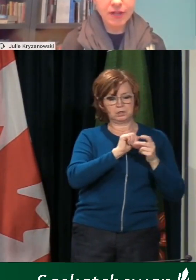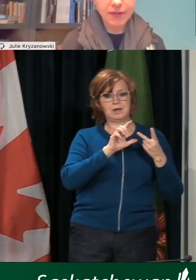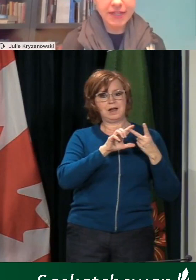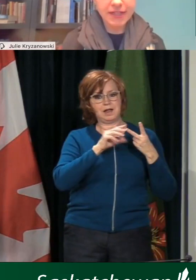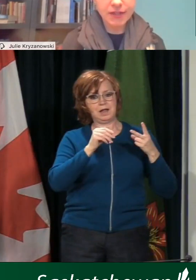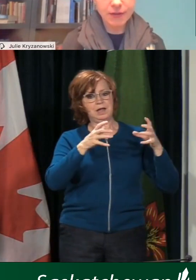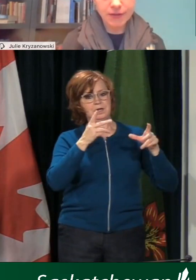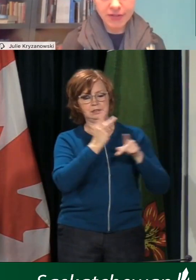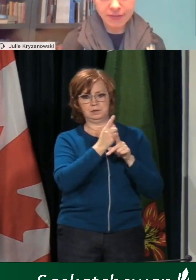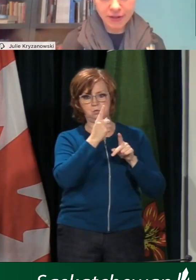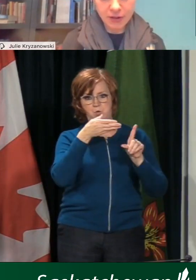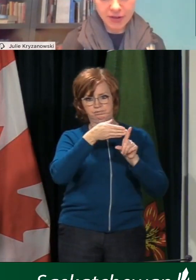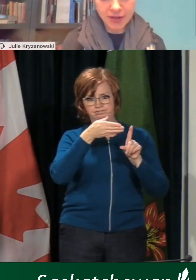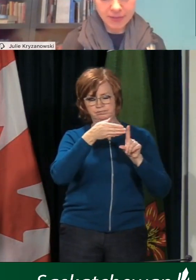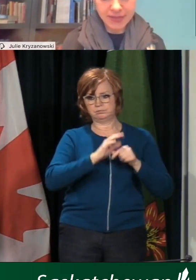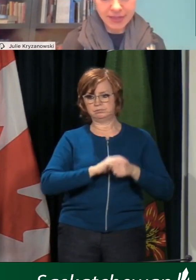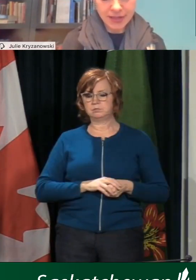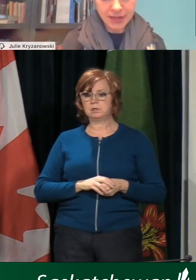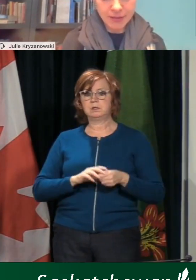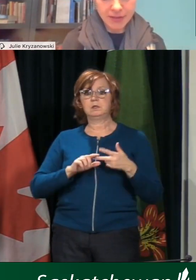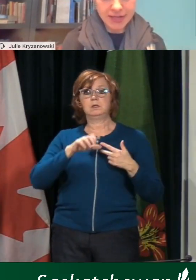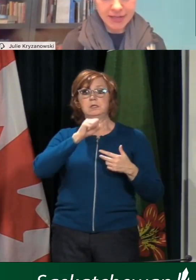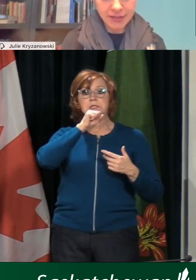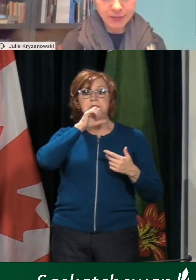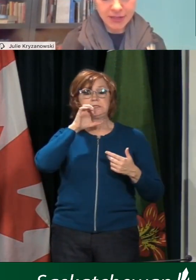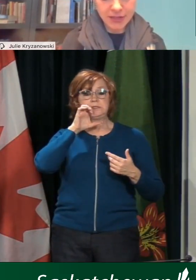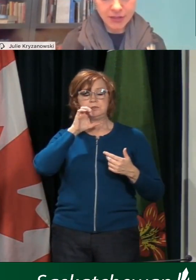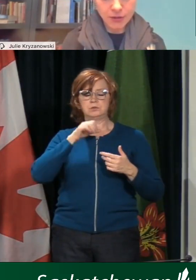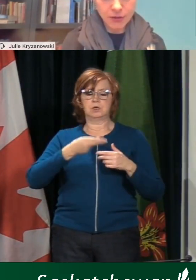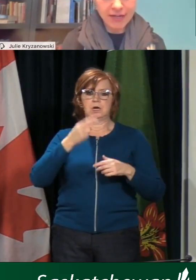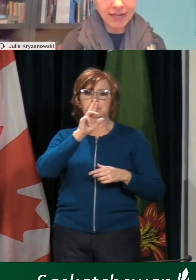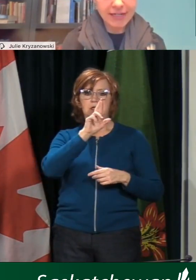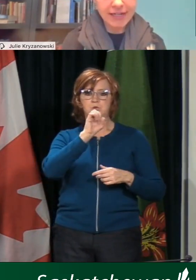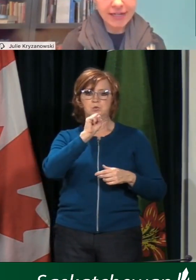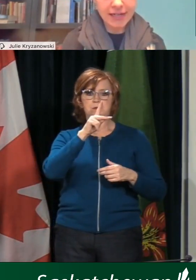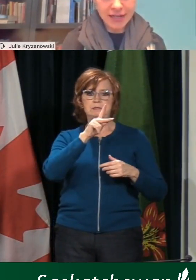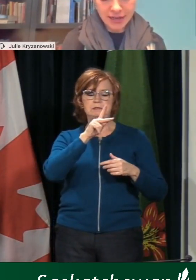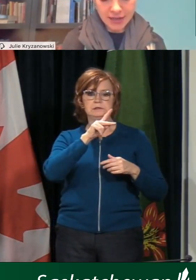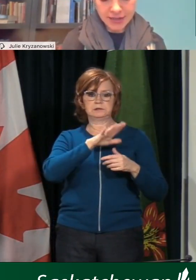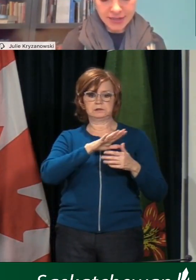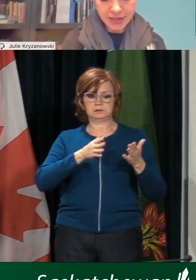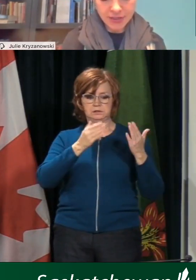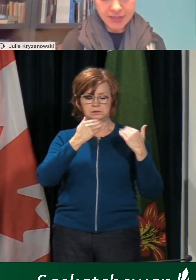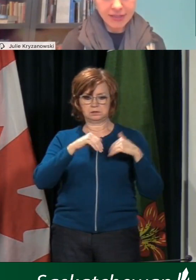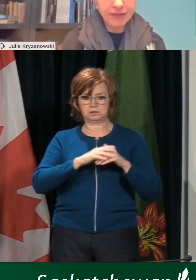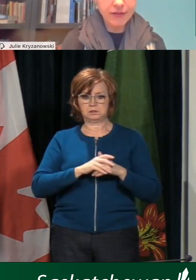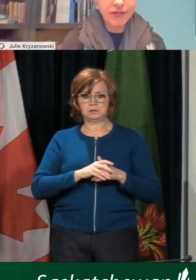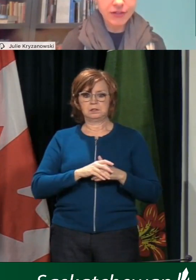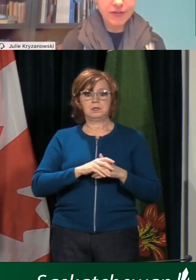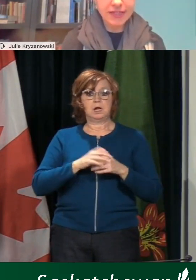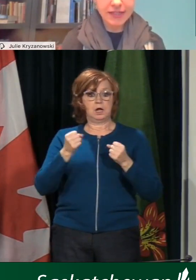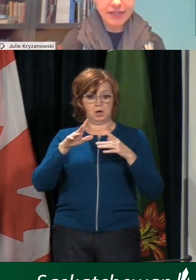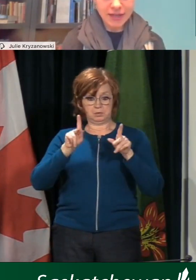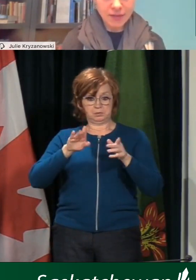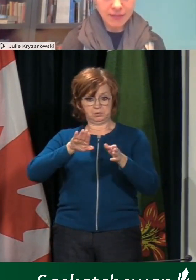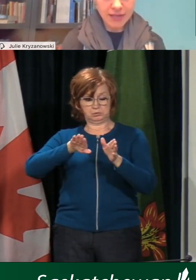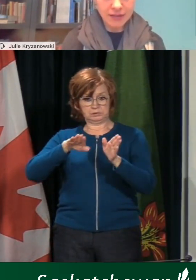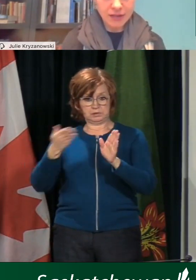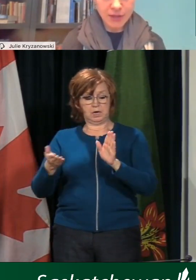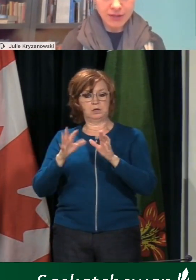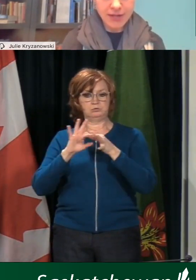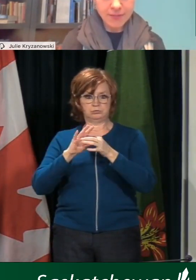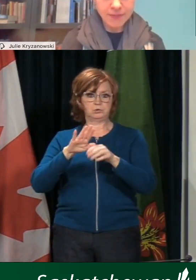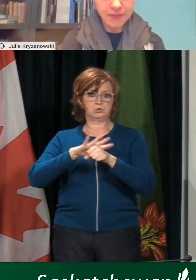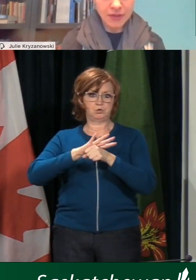at risk for severe outcomes and deaths related to COVID-19, and continuing to deliver services in